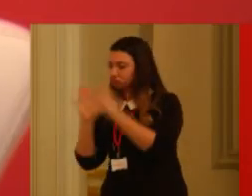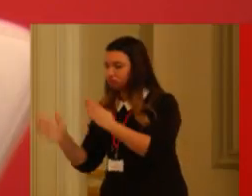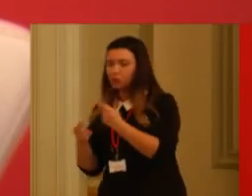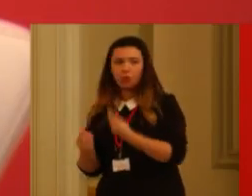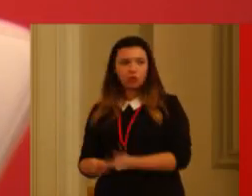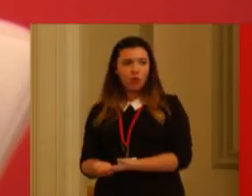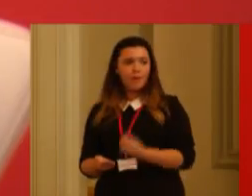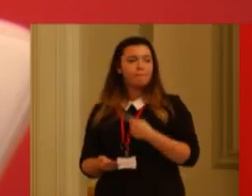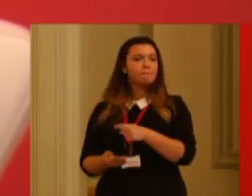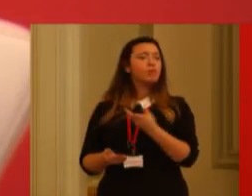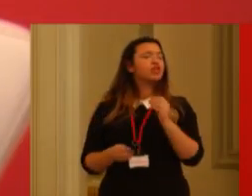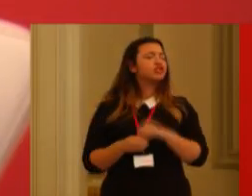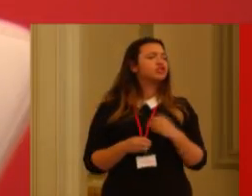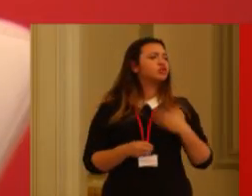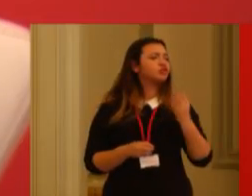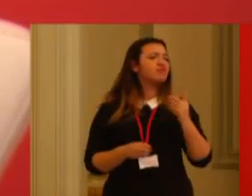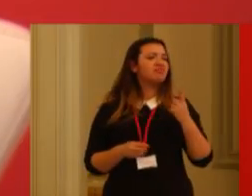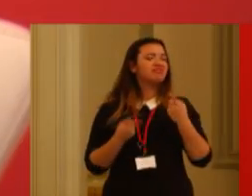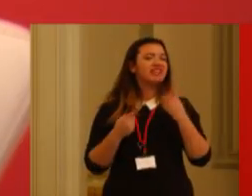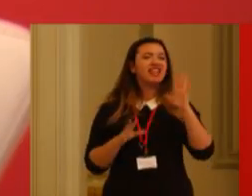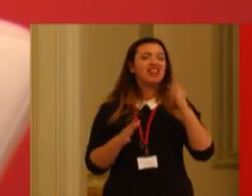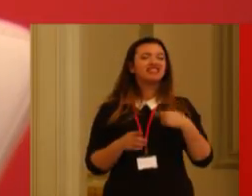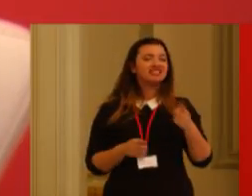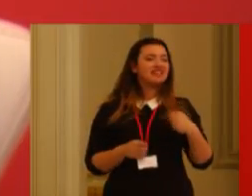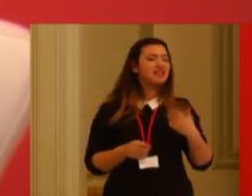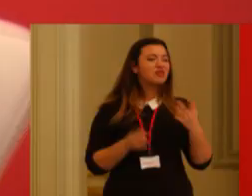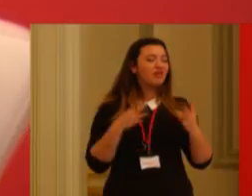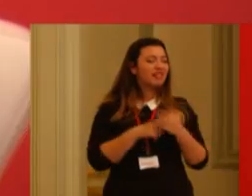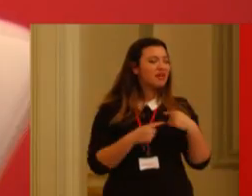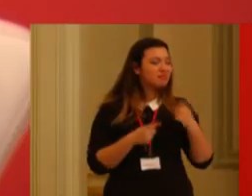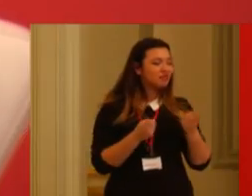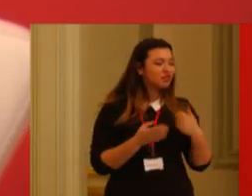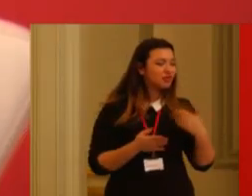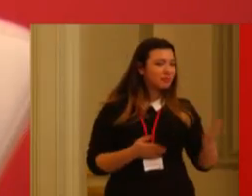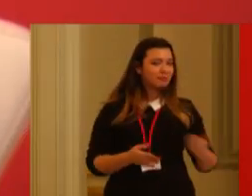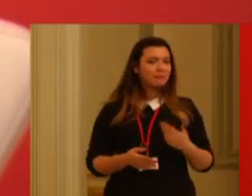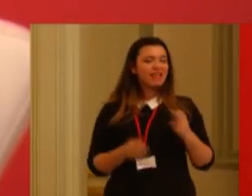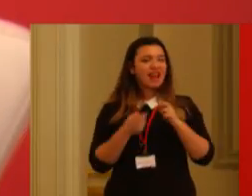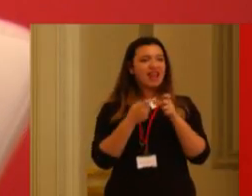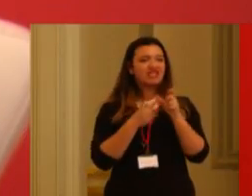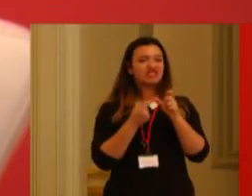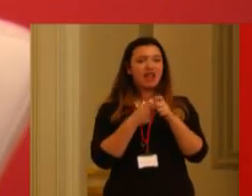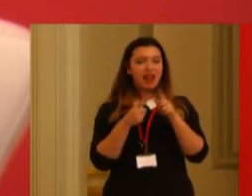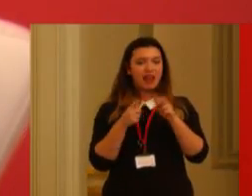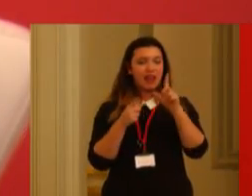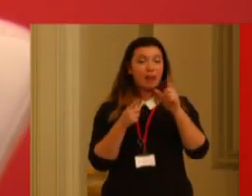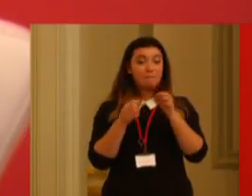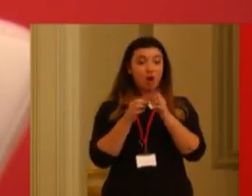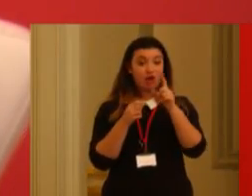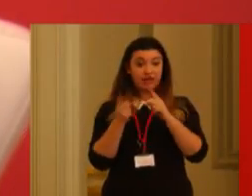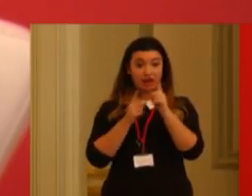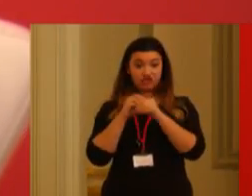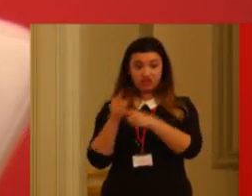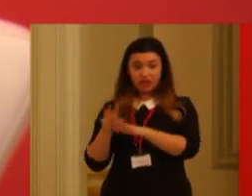be able to share it with their loved ones or spouses. Interestingly, some women are rather creative, ingenious, much of